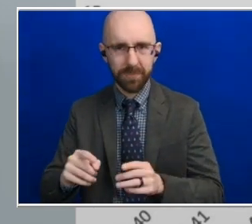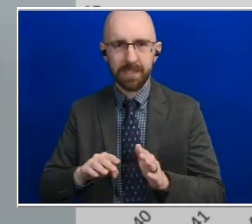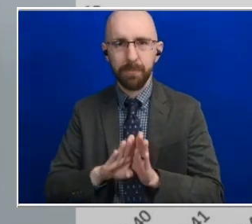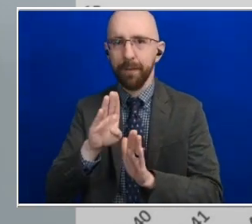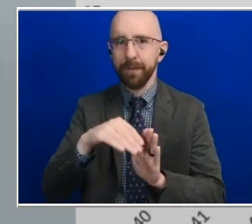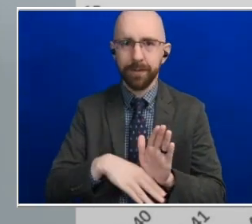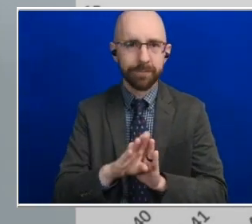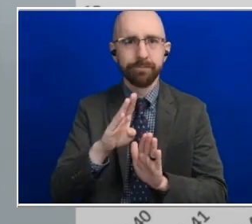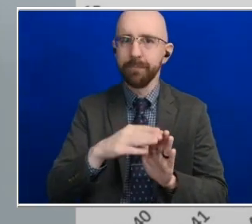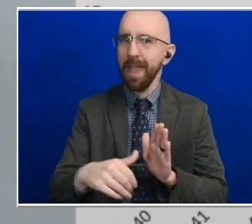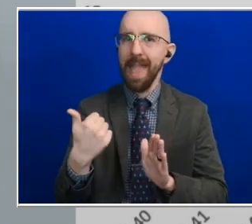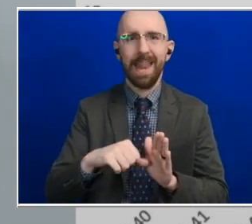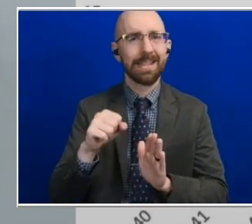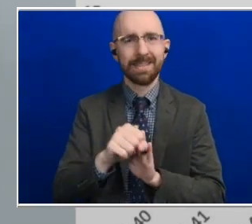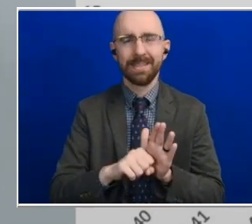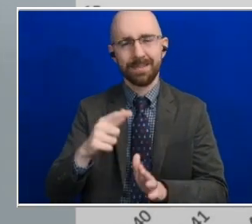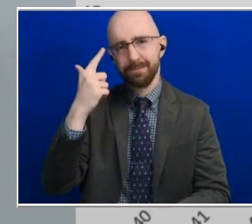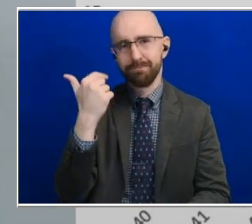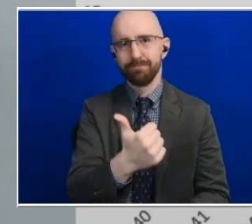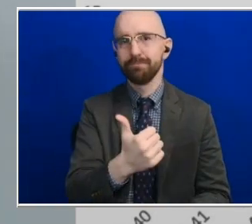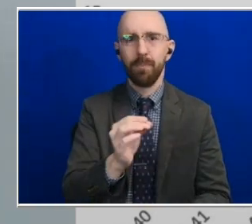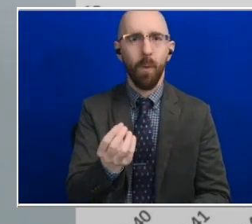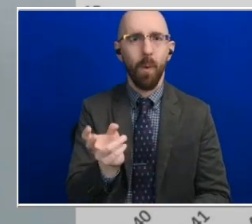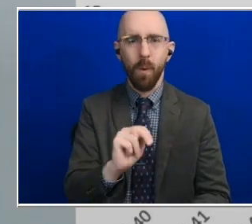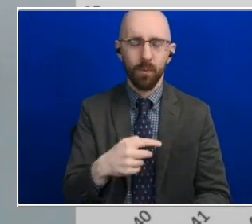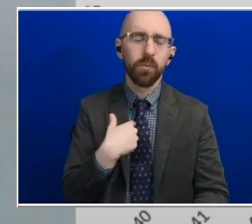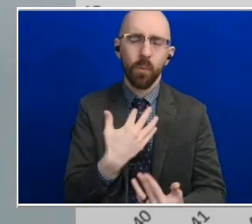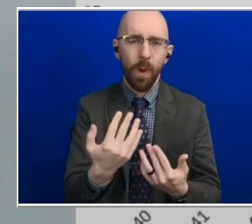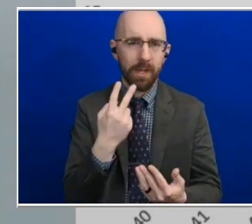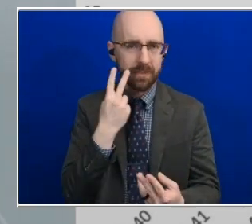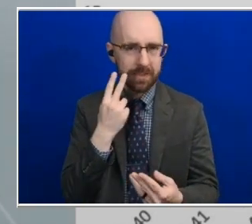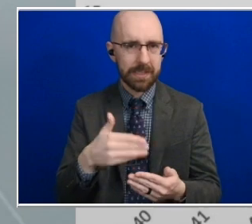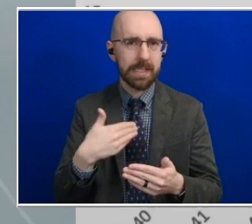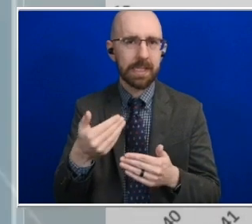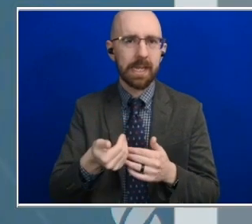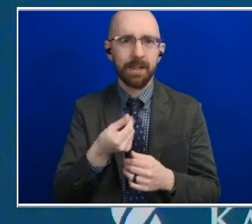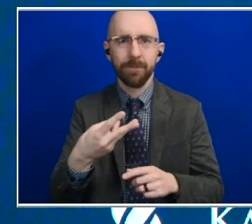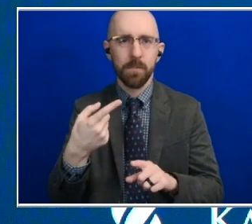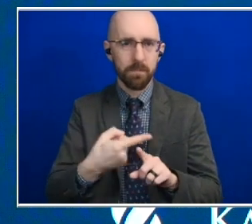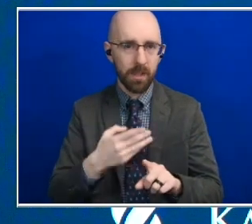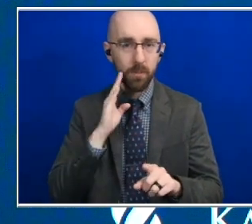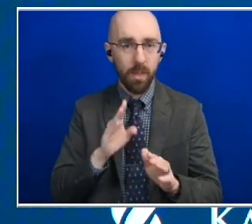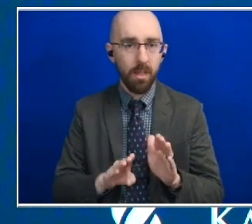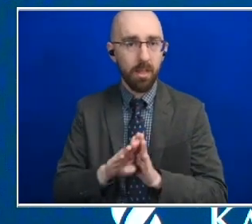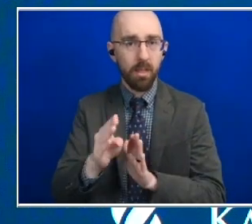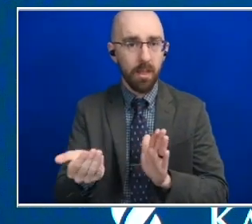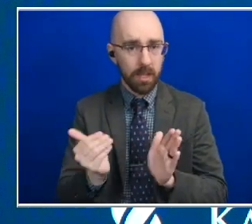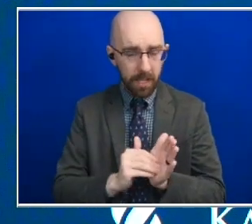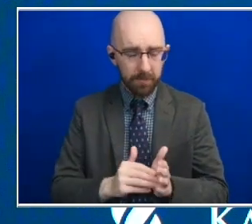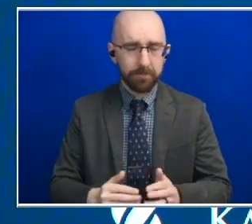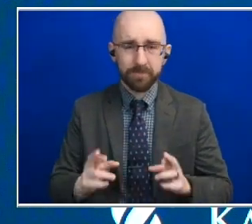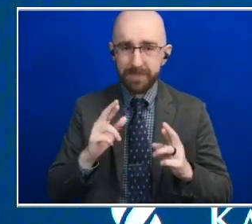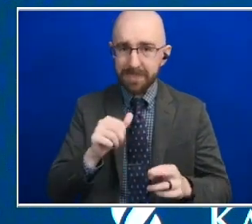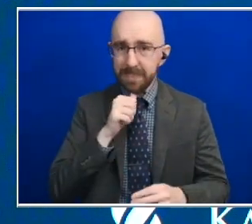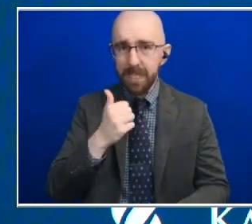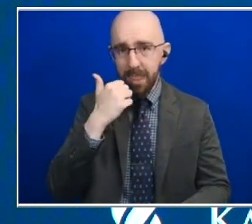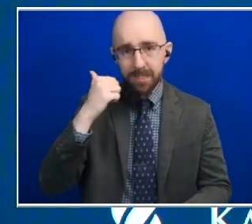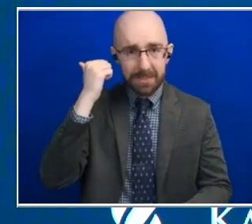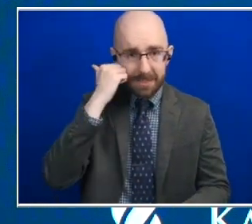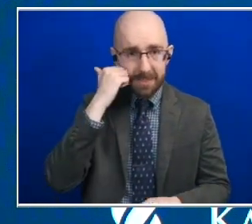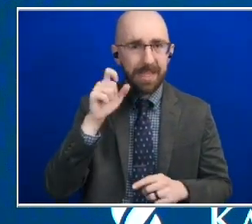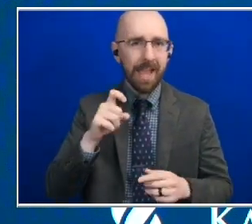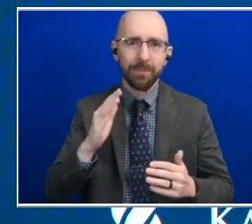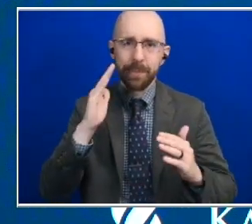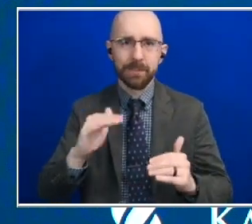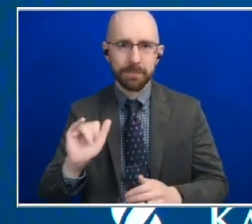would like. So we are waiting to see if in the next couple months there will be a resurgence of that. Hopefully not, but I think we have to expect it